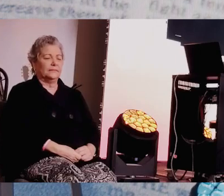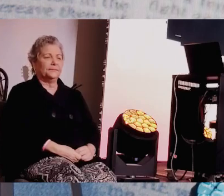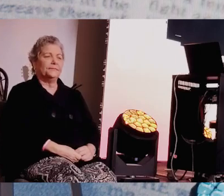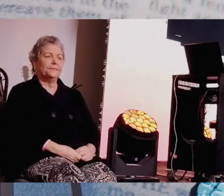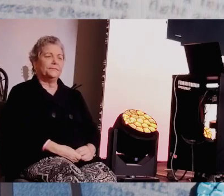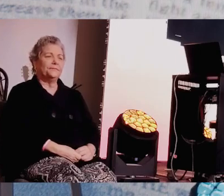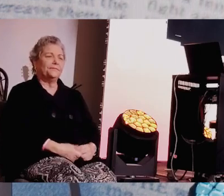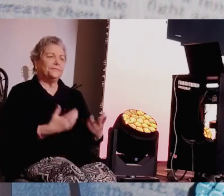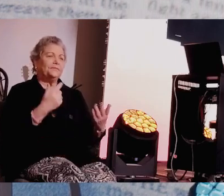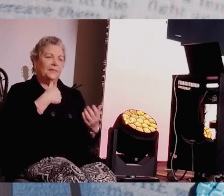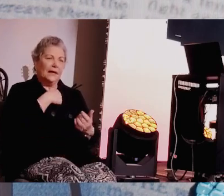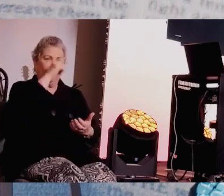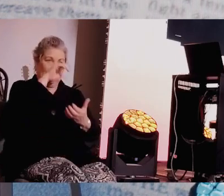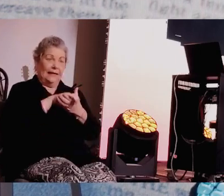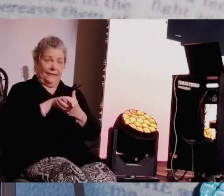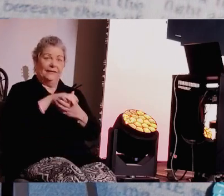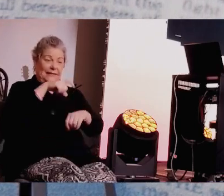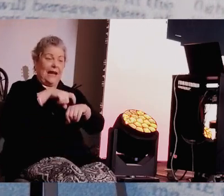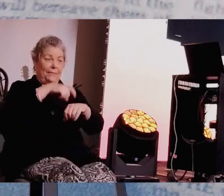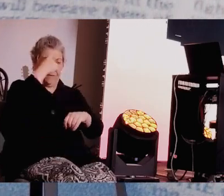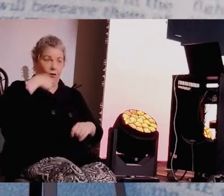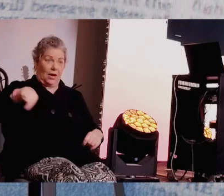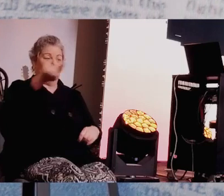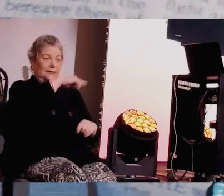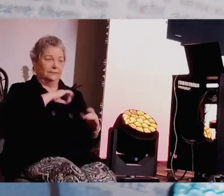You see, I believe it's time for us to come together.